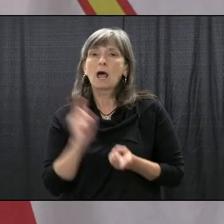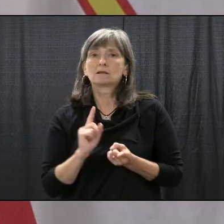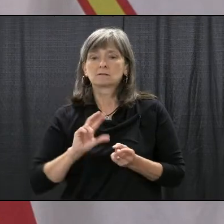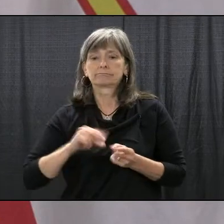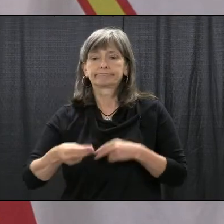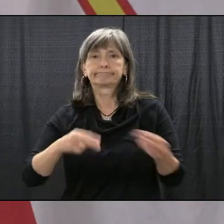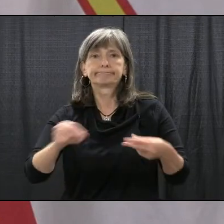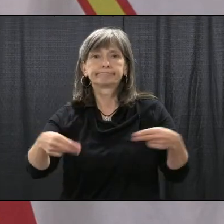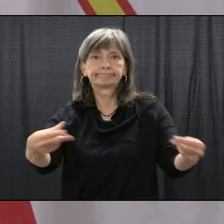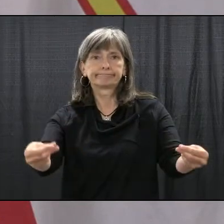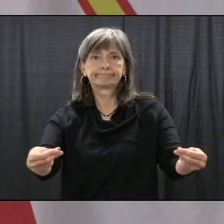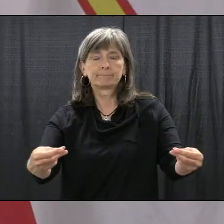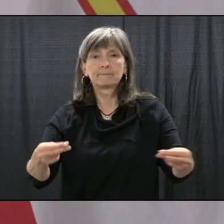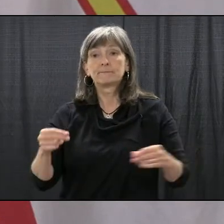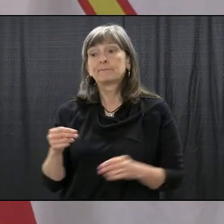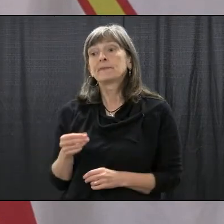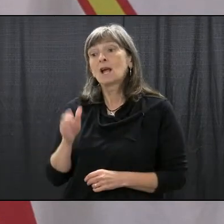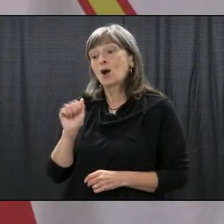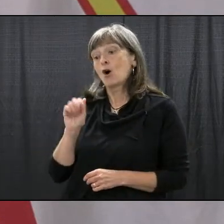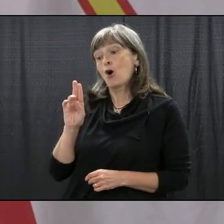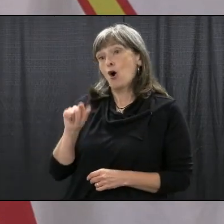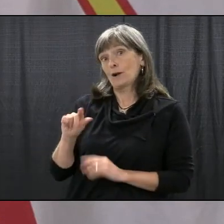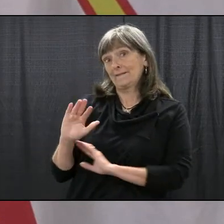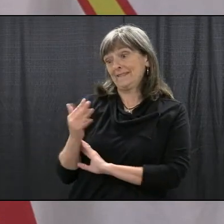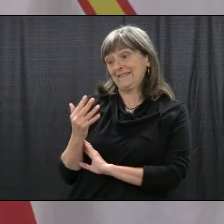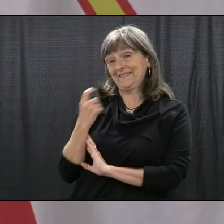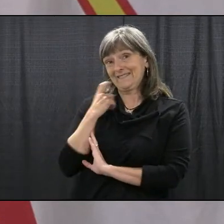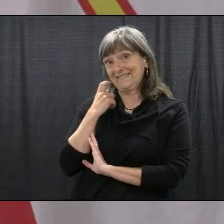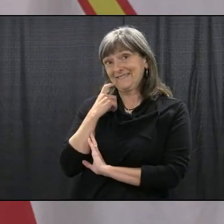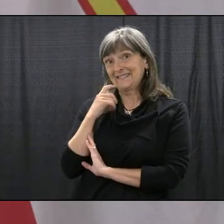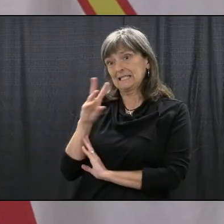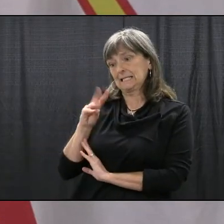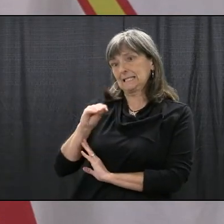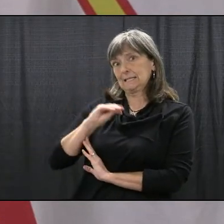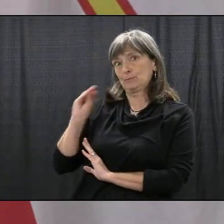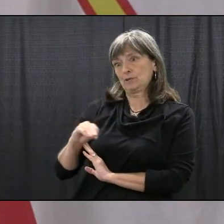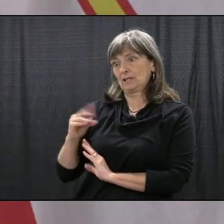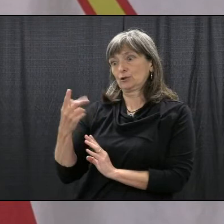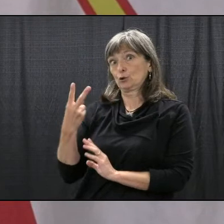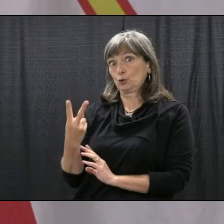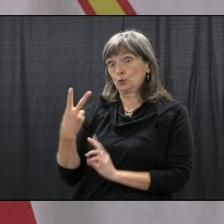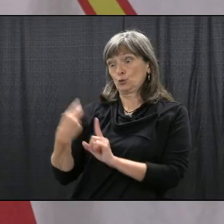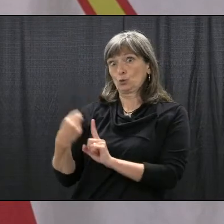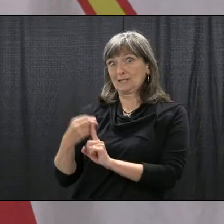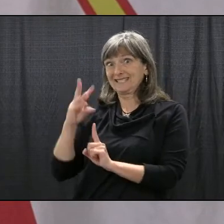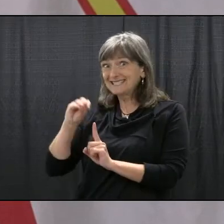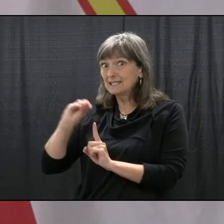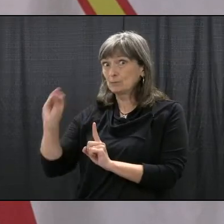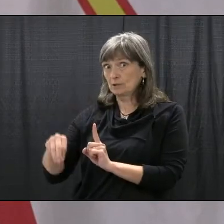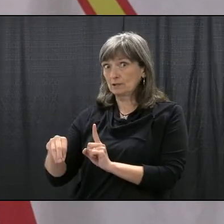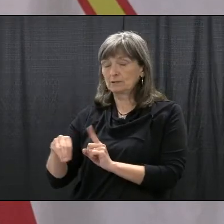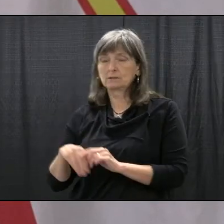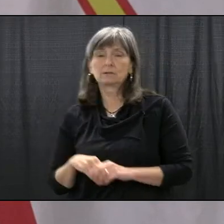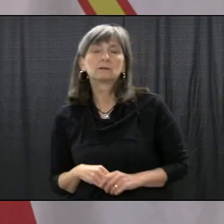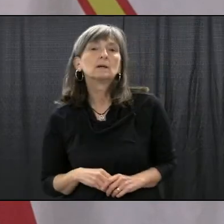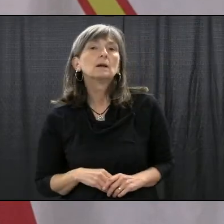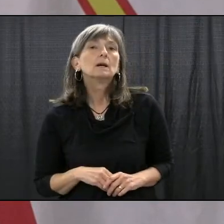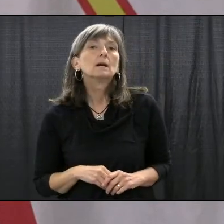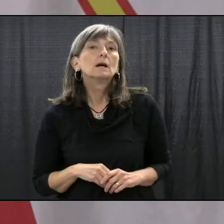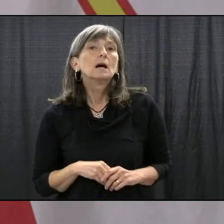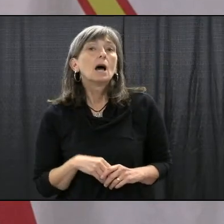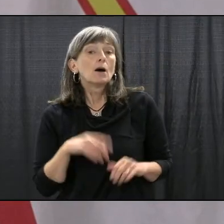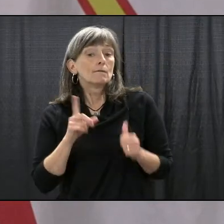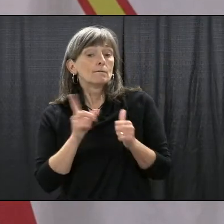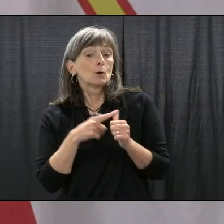As of August 5th, we have 60% of our eligible population vaccinated with 2 doses, and the percentage of eligible population